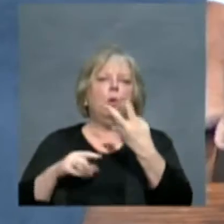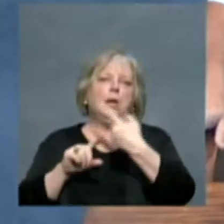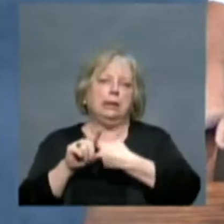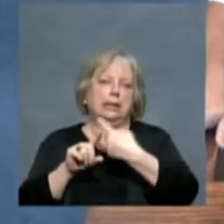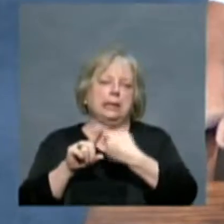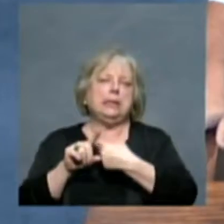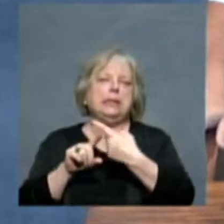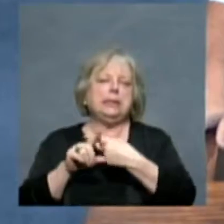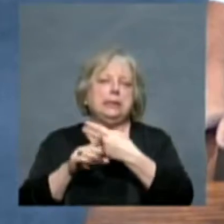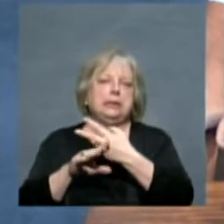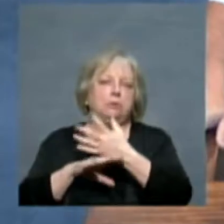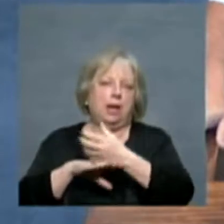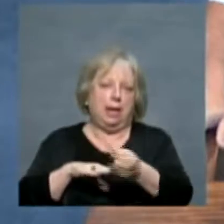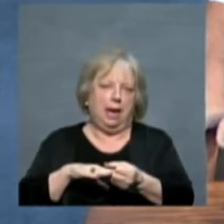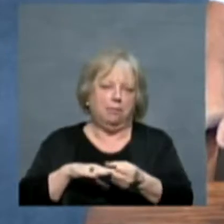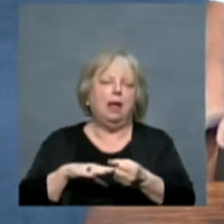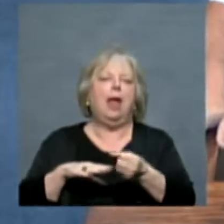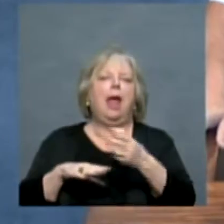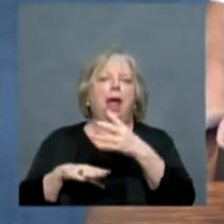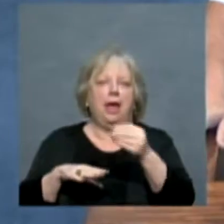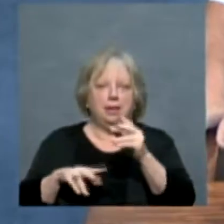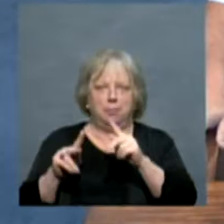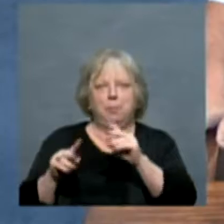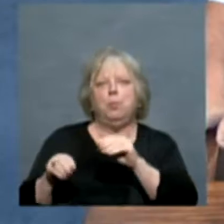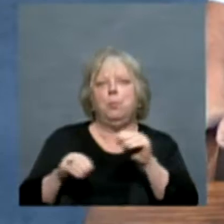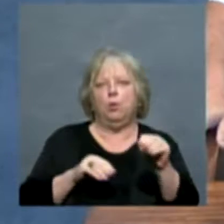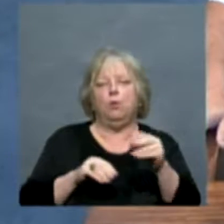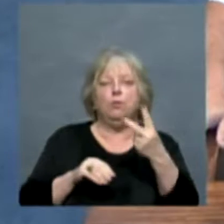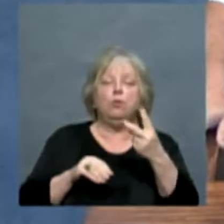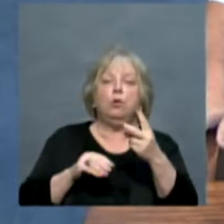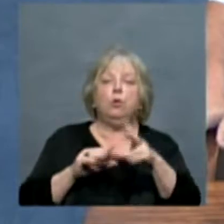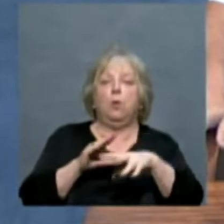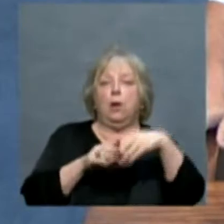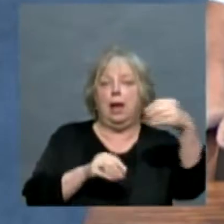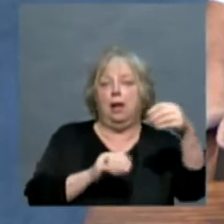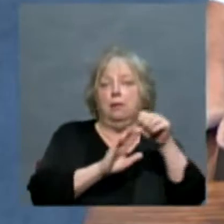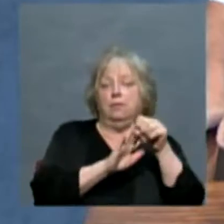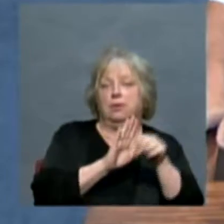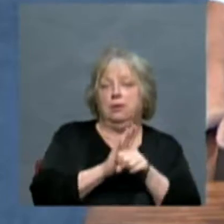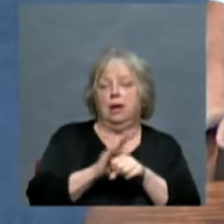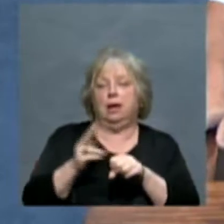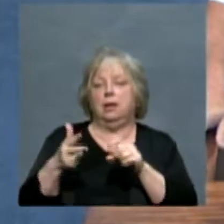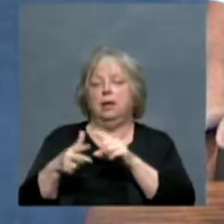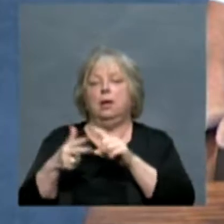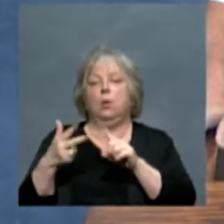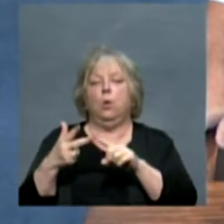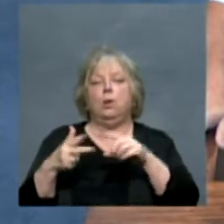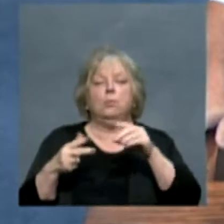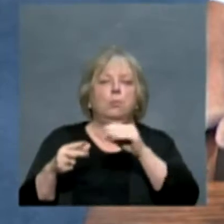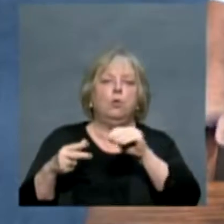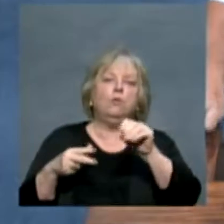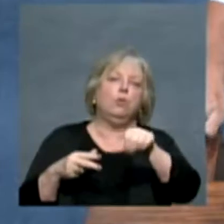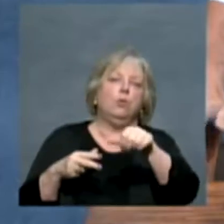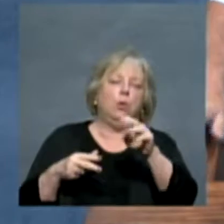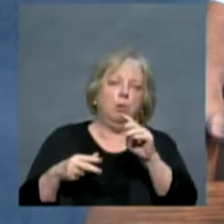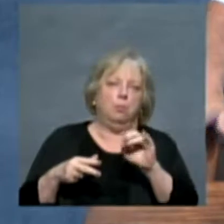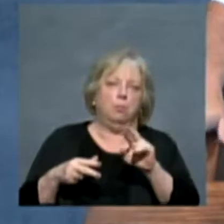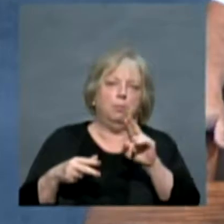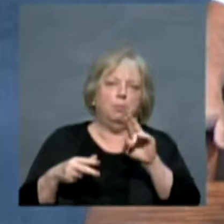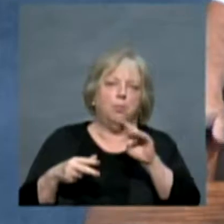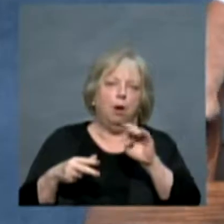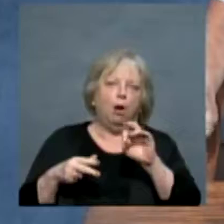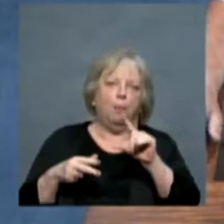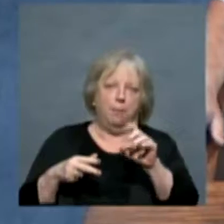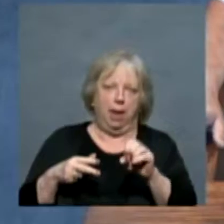this last week, and they moved. I mean, 2 of them went out of state, and 1 went to another part of town in Maumelle. It's just too much